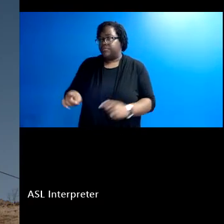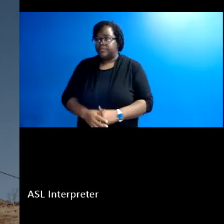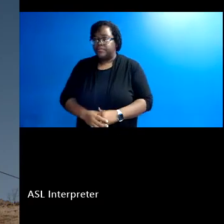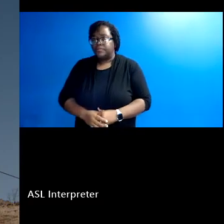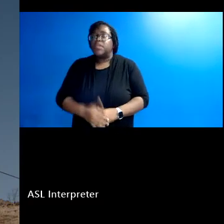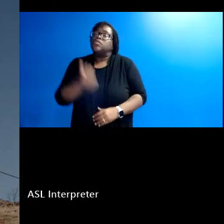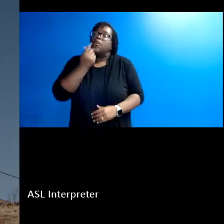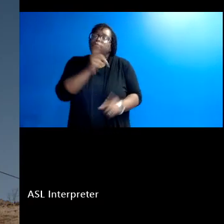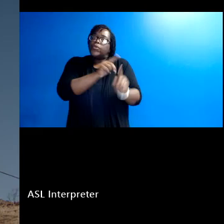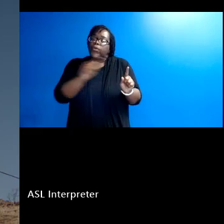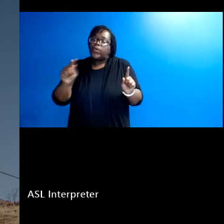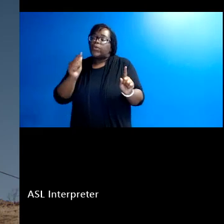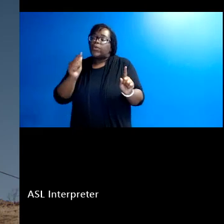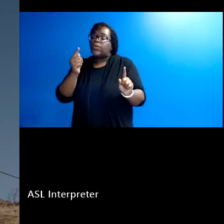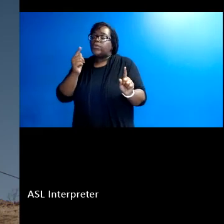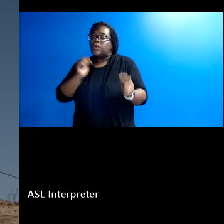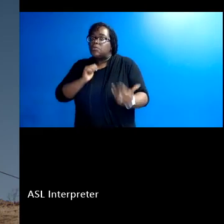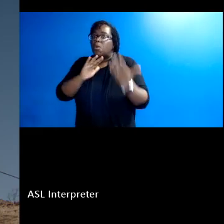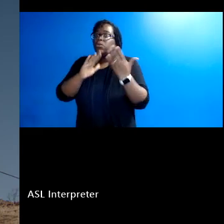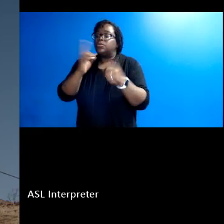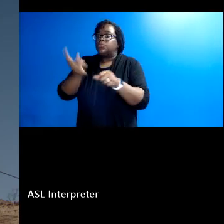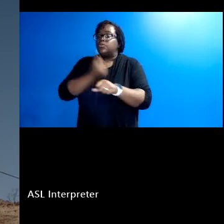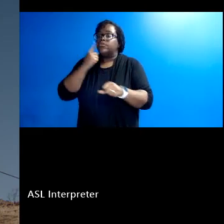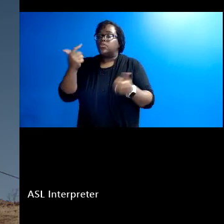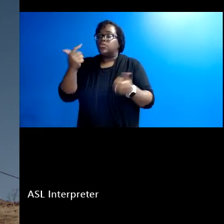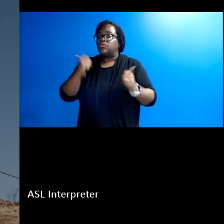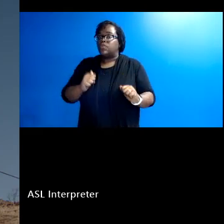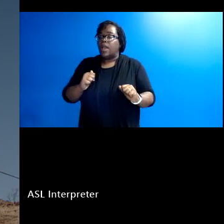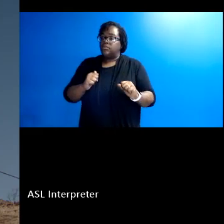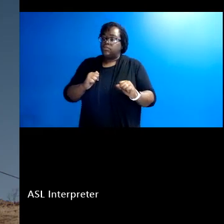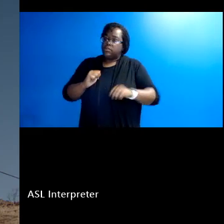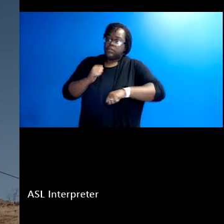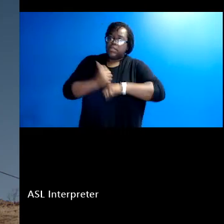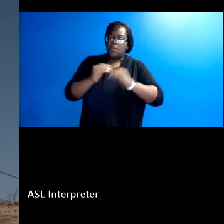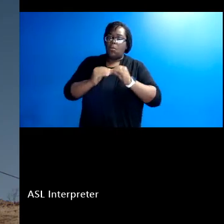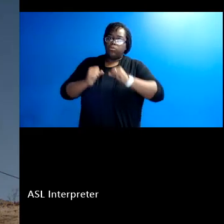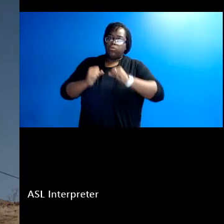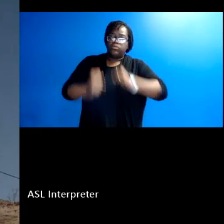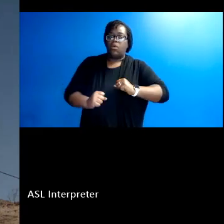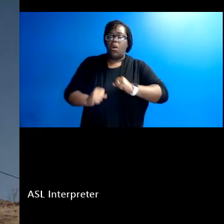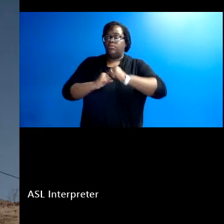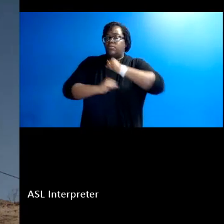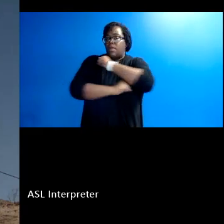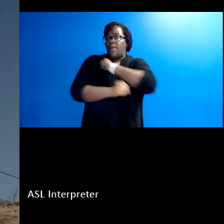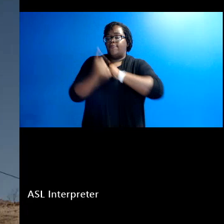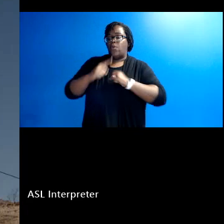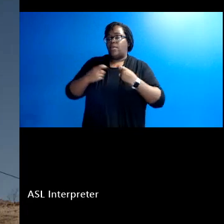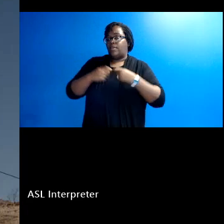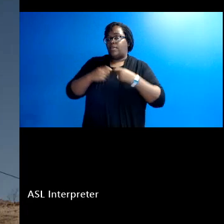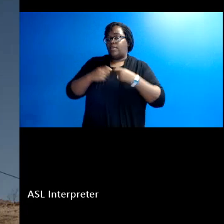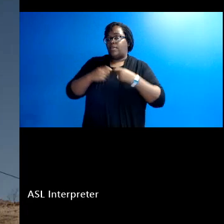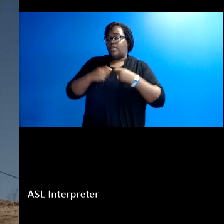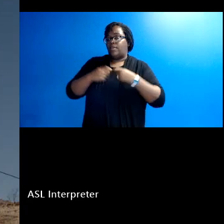the few mitigations we're deploying for hardening our electric system. Now, there's a lot of work to do in this space.